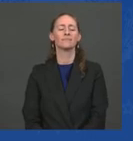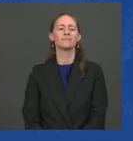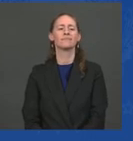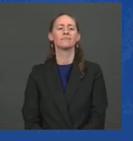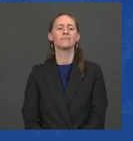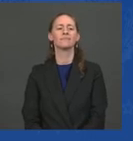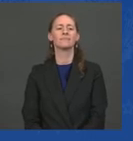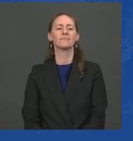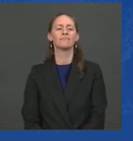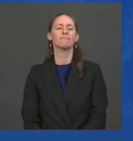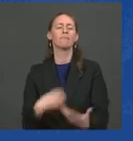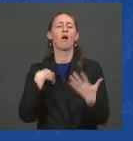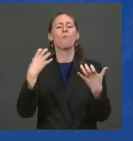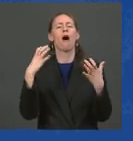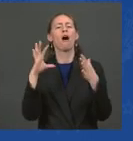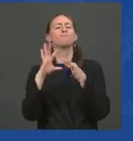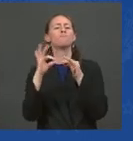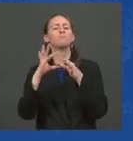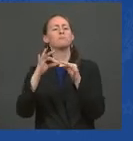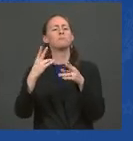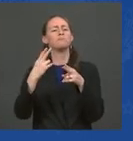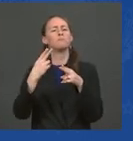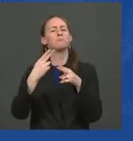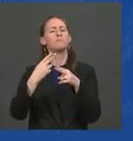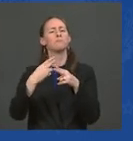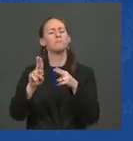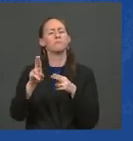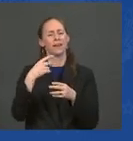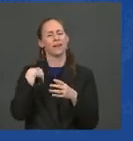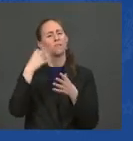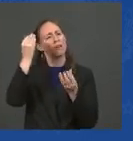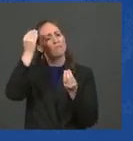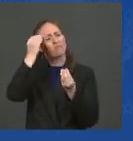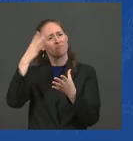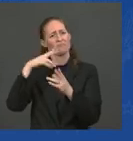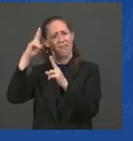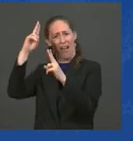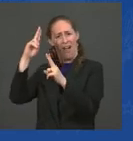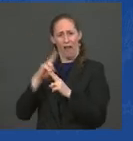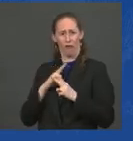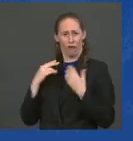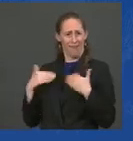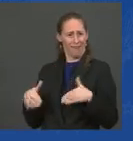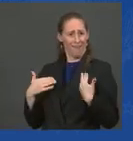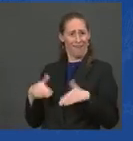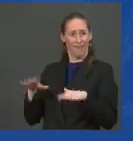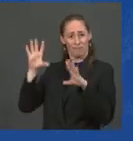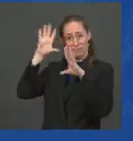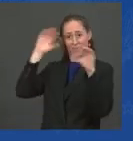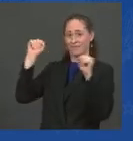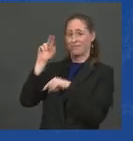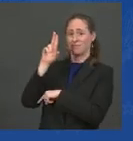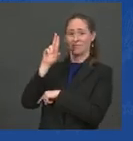brief remarks here, because this is a great honor to have the President of the United States on our campus here and in our state.